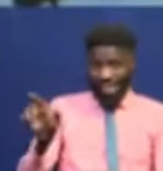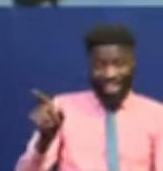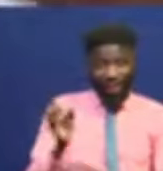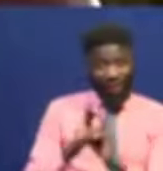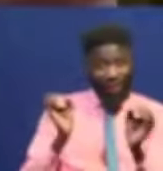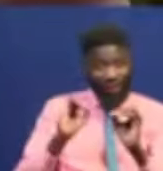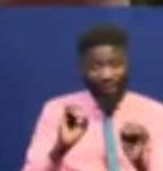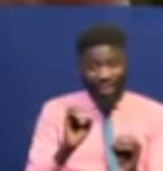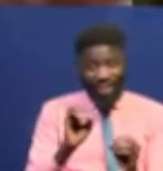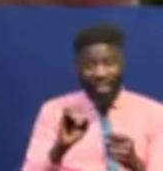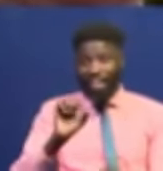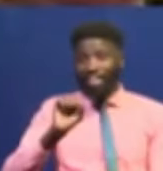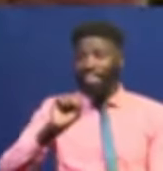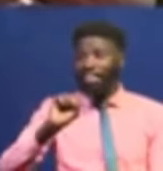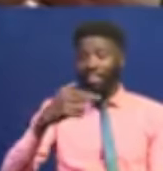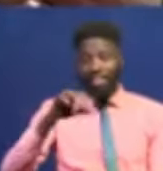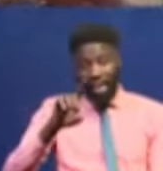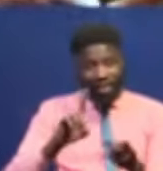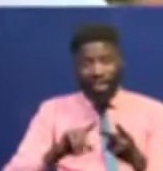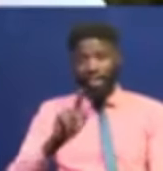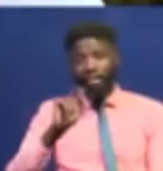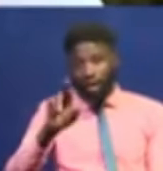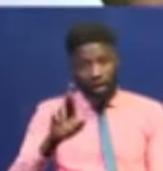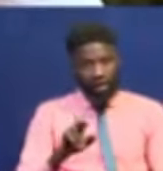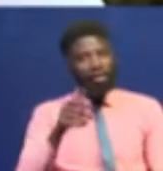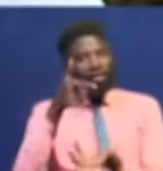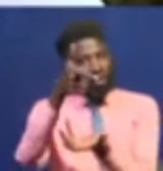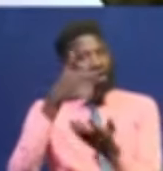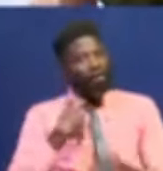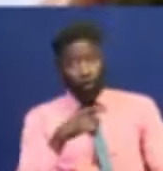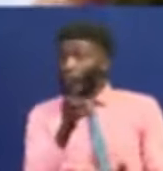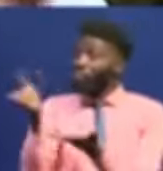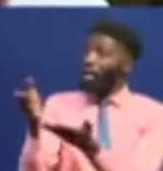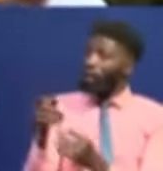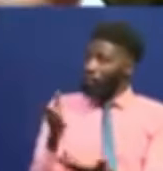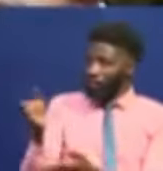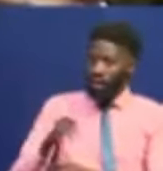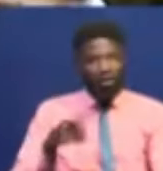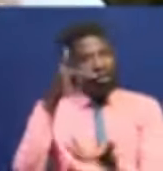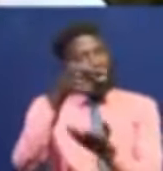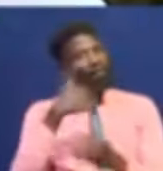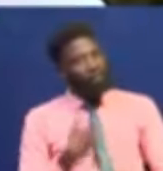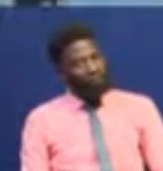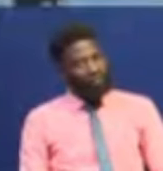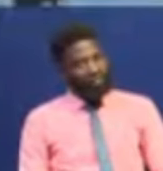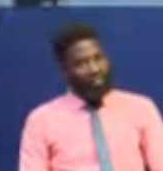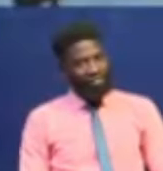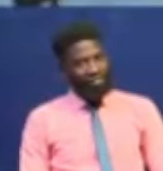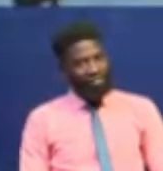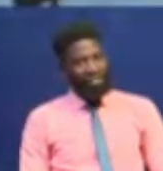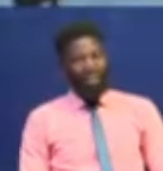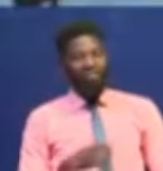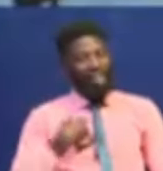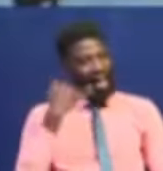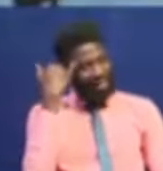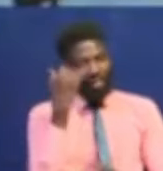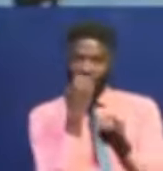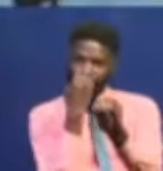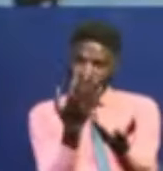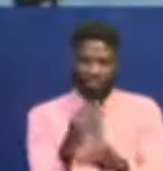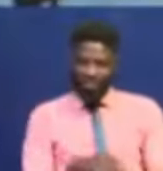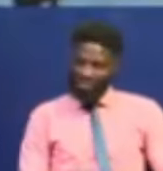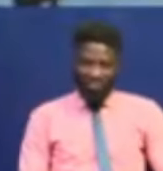Alfred Keter or Shad Kiprono. Were you there? We have the CCTV footage. It's there. I would suggest, Linus, that